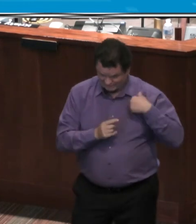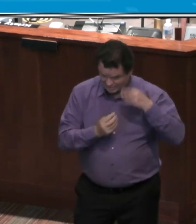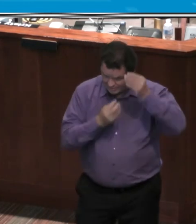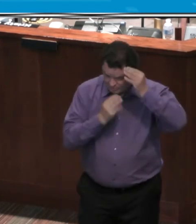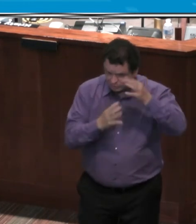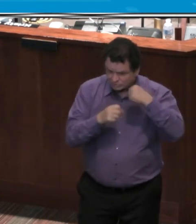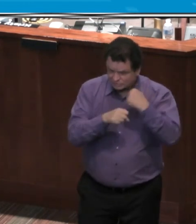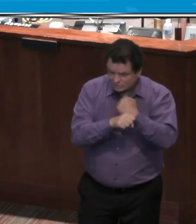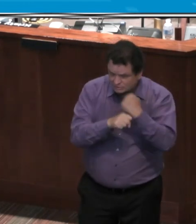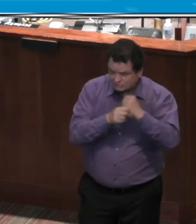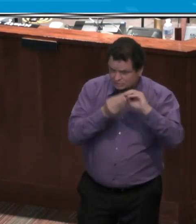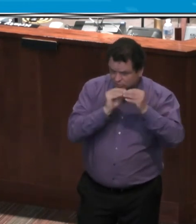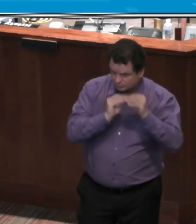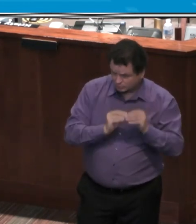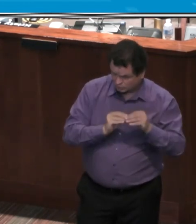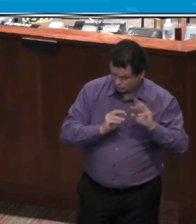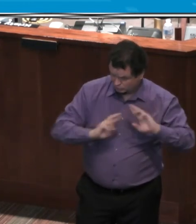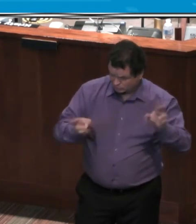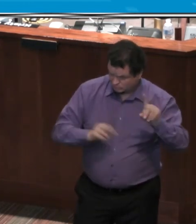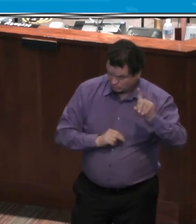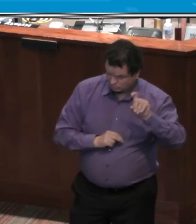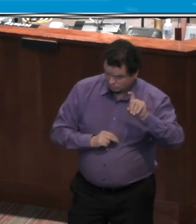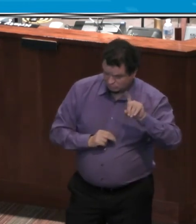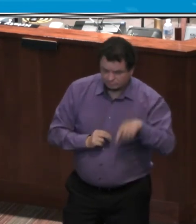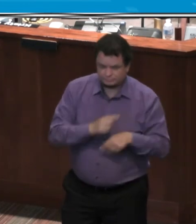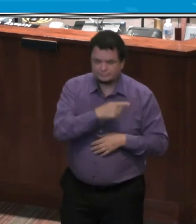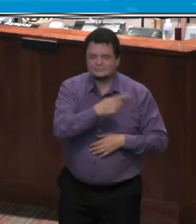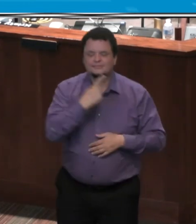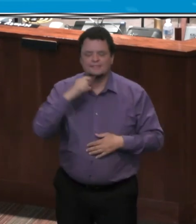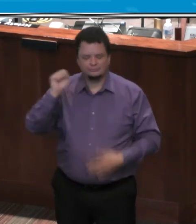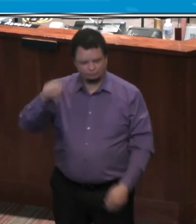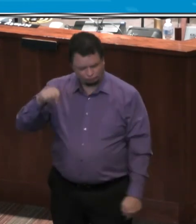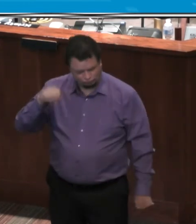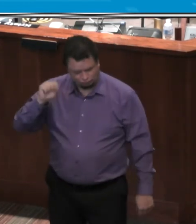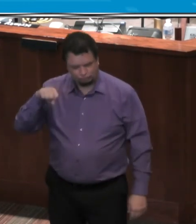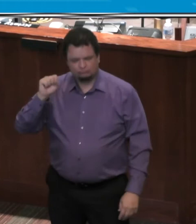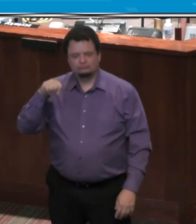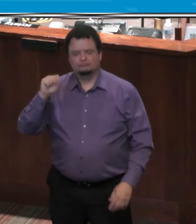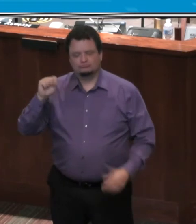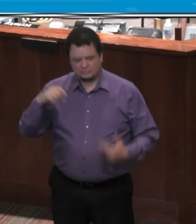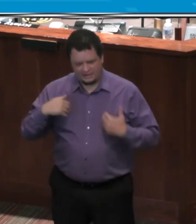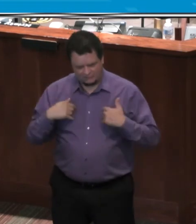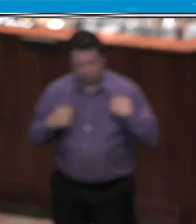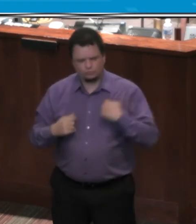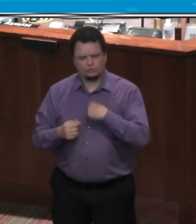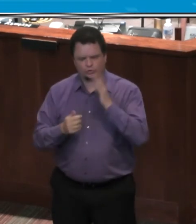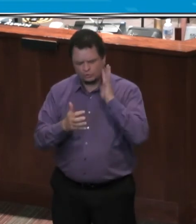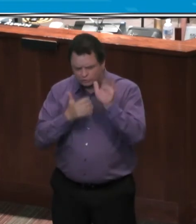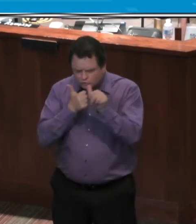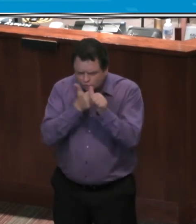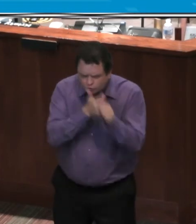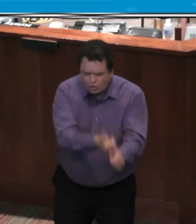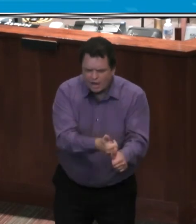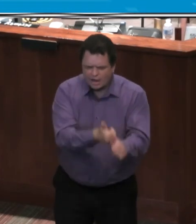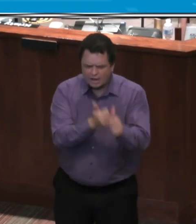generally as a reportable disease, obviously, or of course, we'll be able to track that, and we'd be able to track some of the demographics. Some of them, if they in fact become